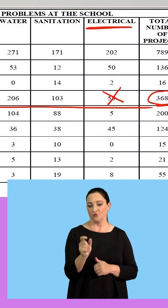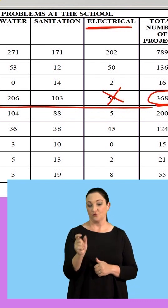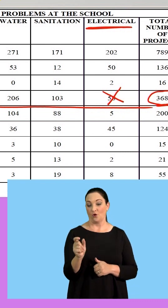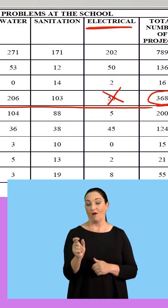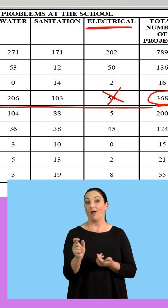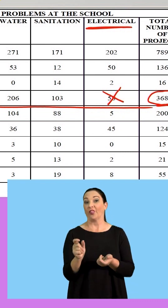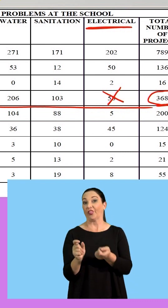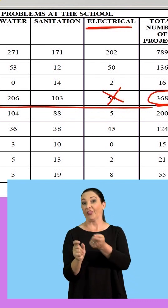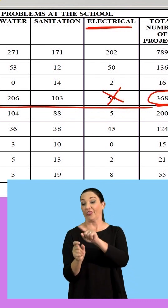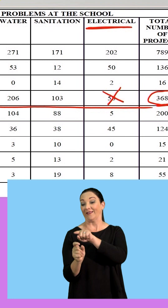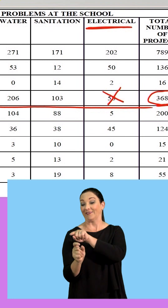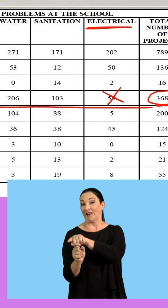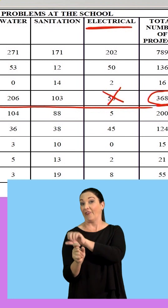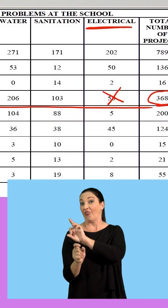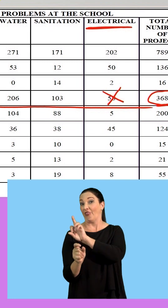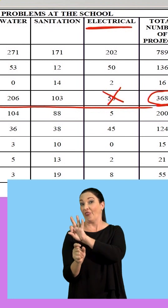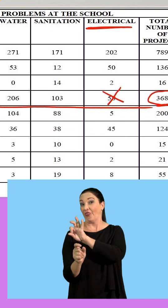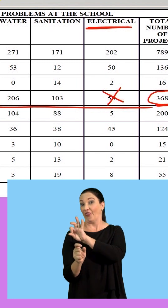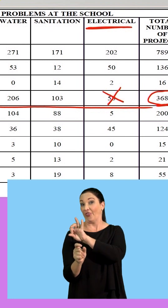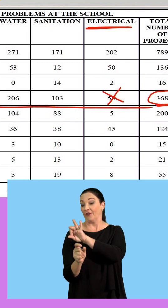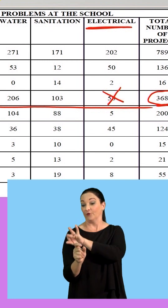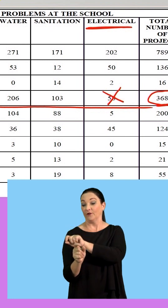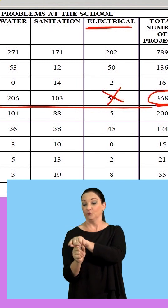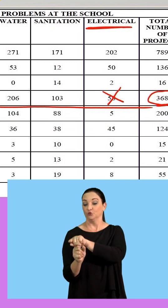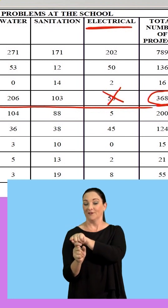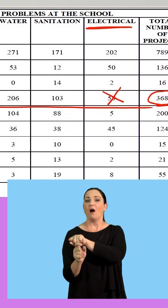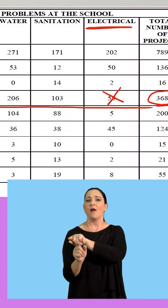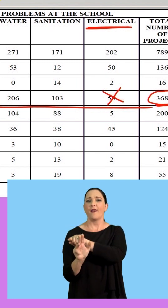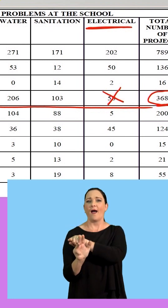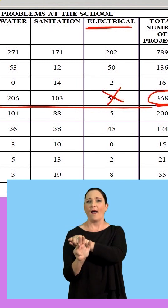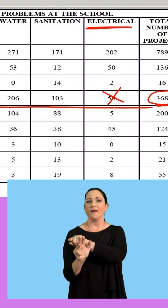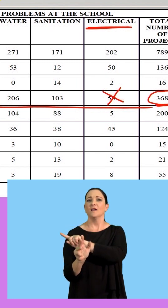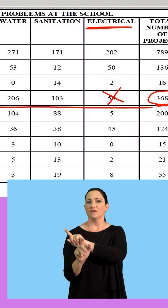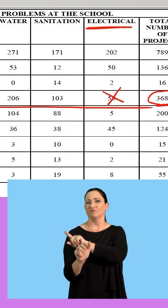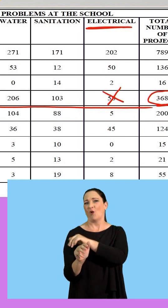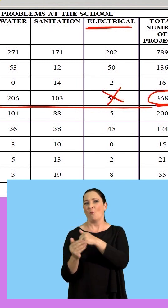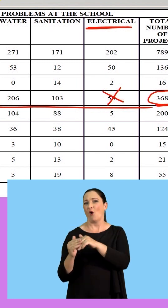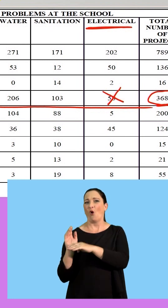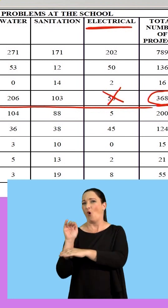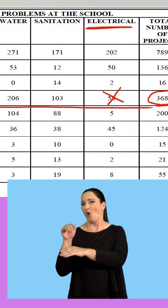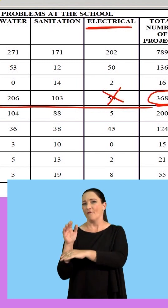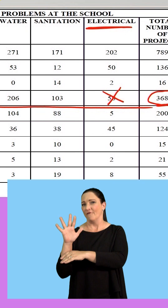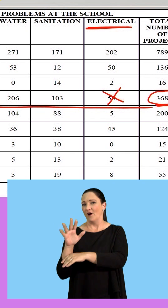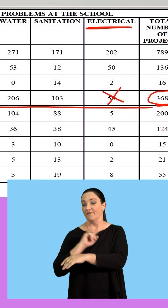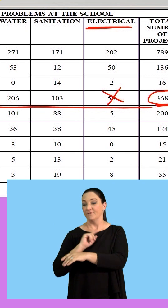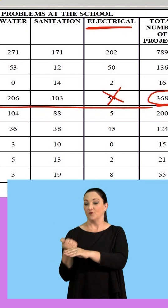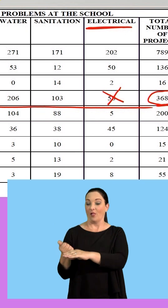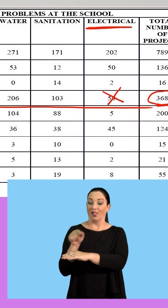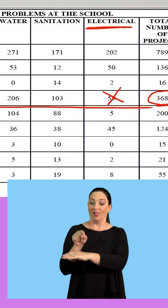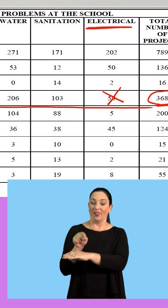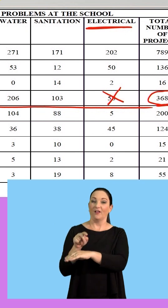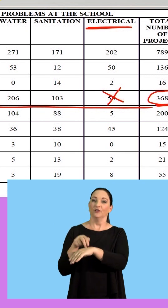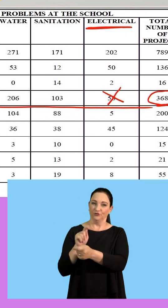Remember, when we round off to 2 decimal places, I look at the third digit after my decimal, right? So that is 9, which is more than